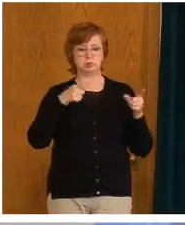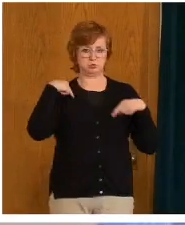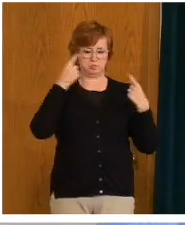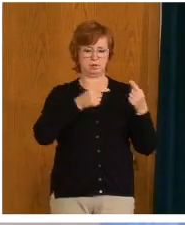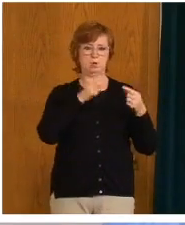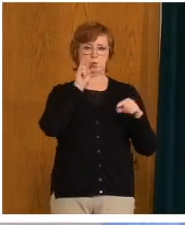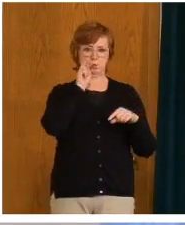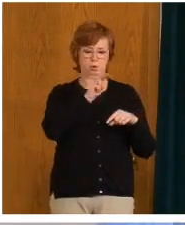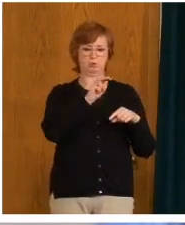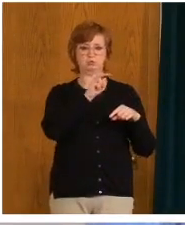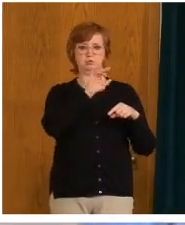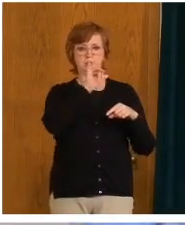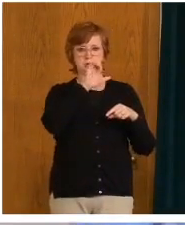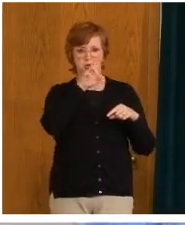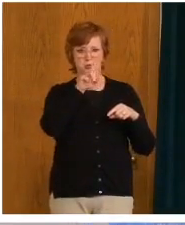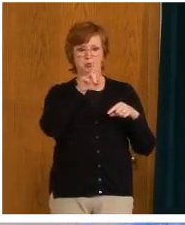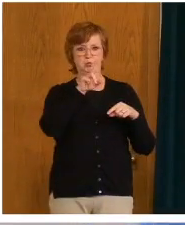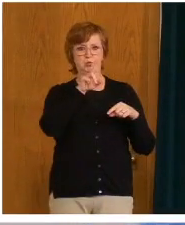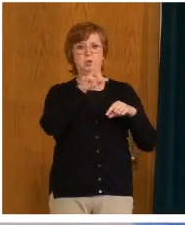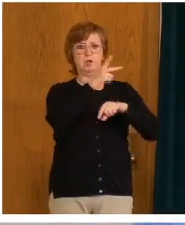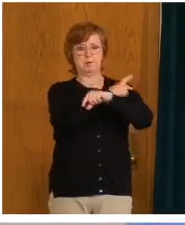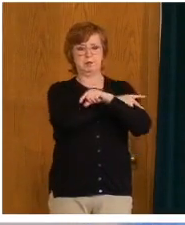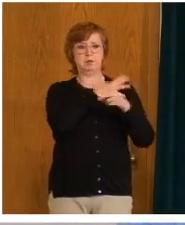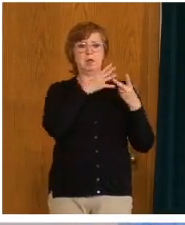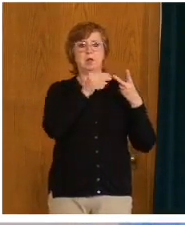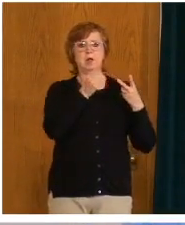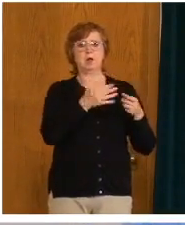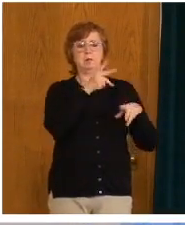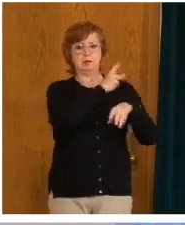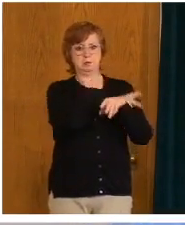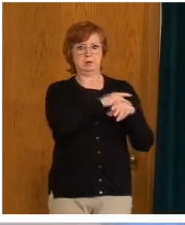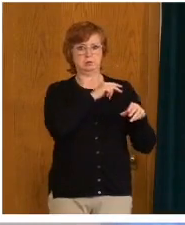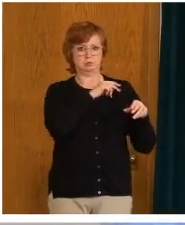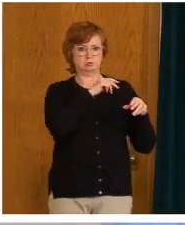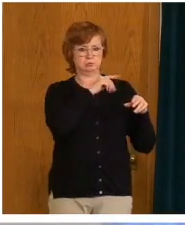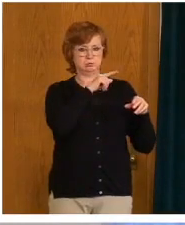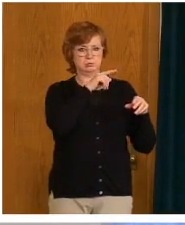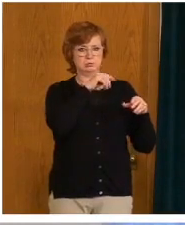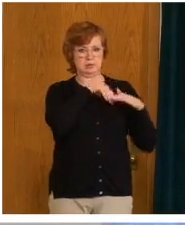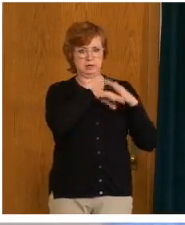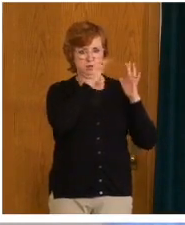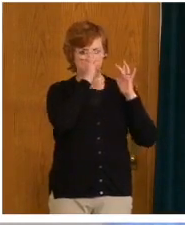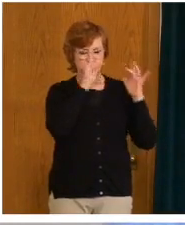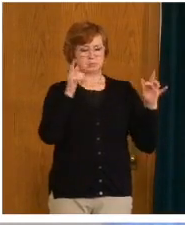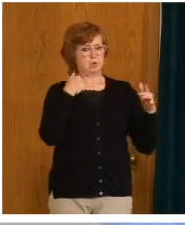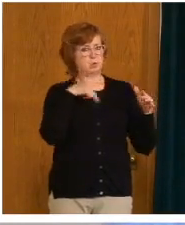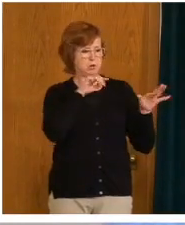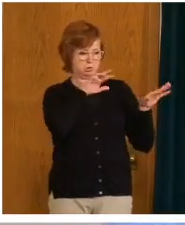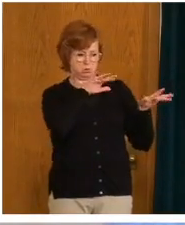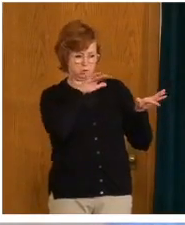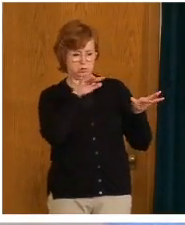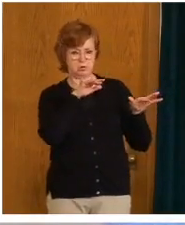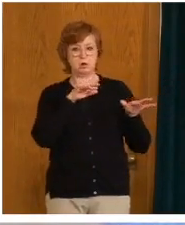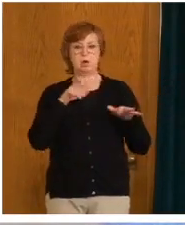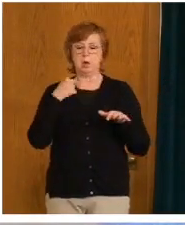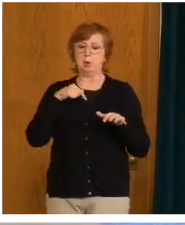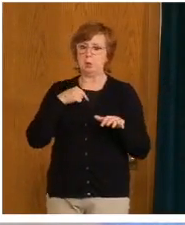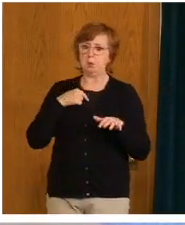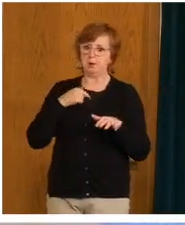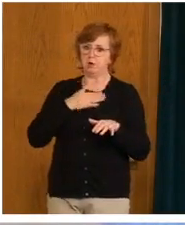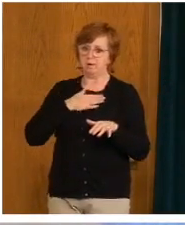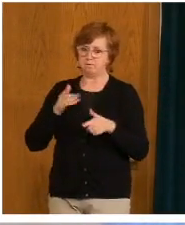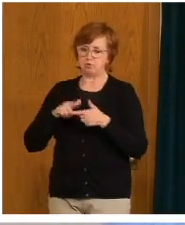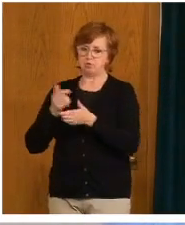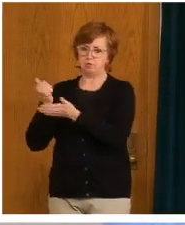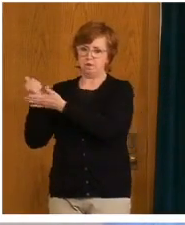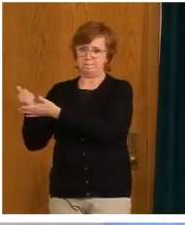in discussions with our colleagues in Manitoba and helping them out. As you know, they're facing some unprecedented challenges with